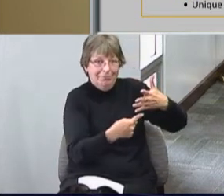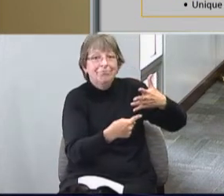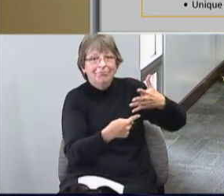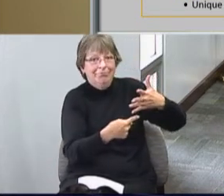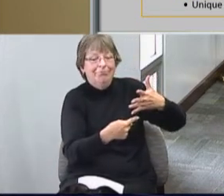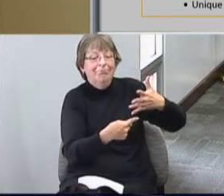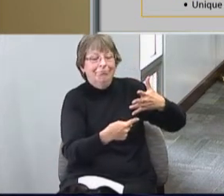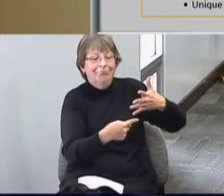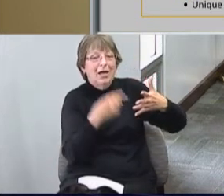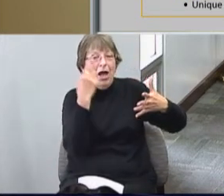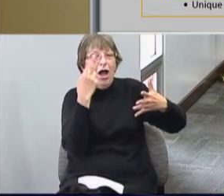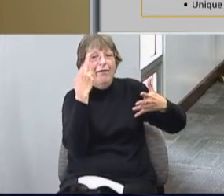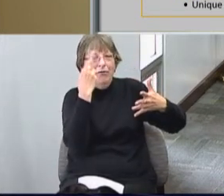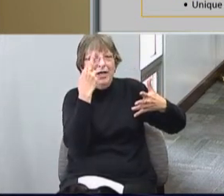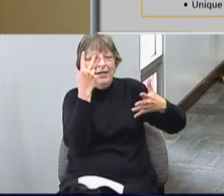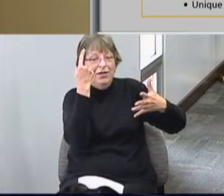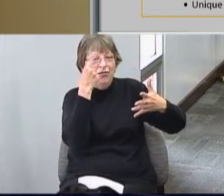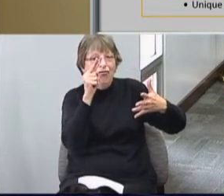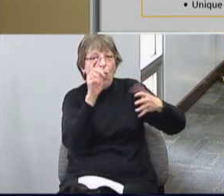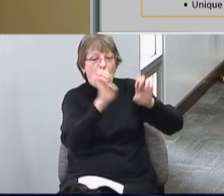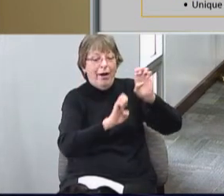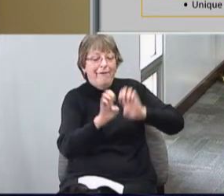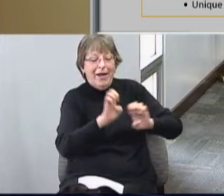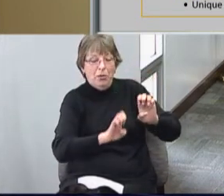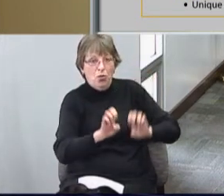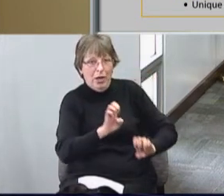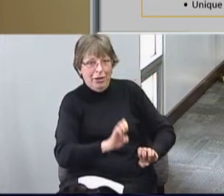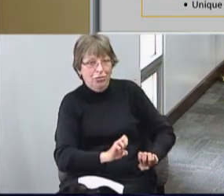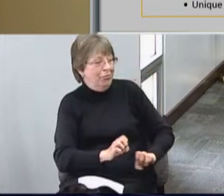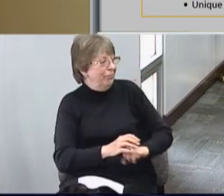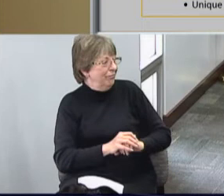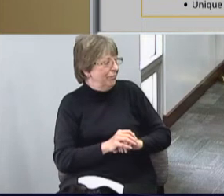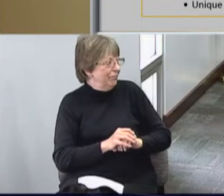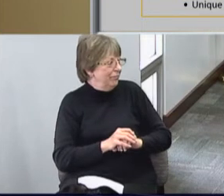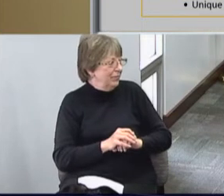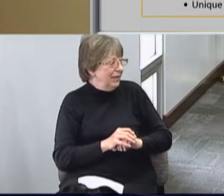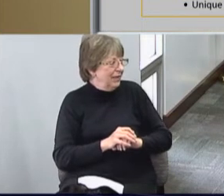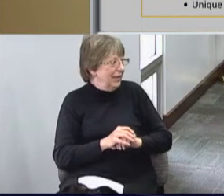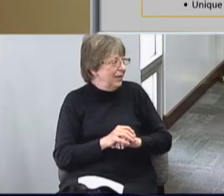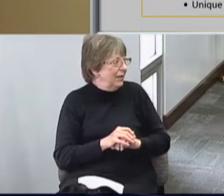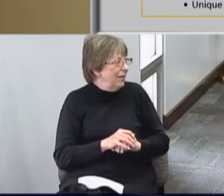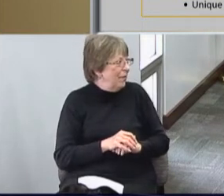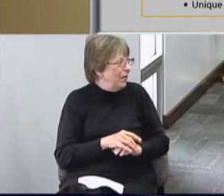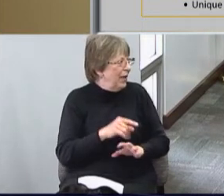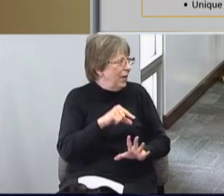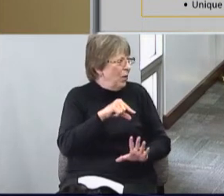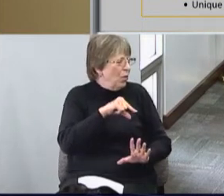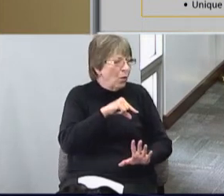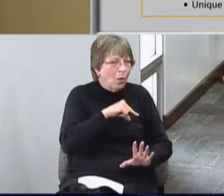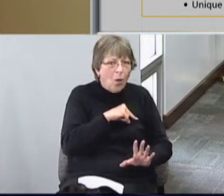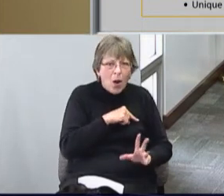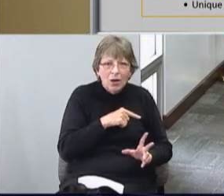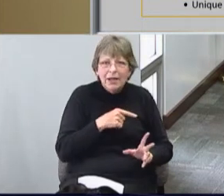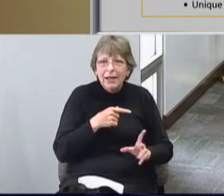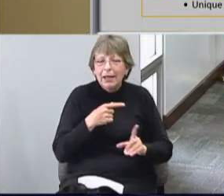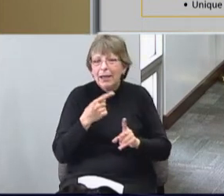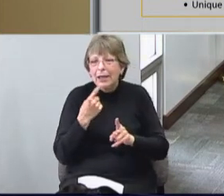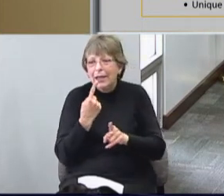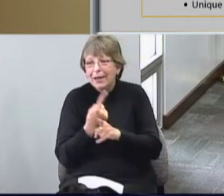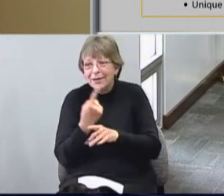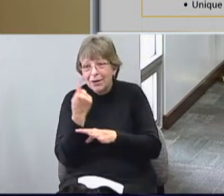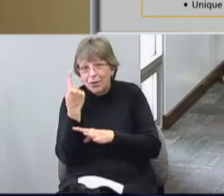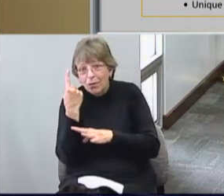place to evaluate the artist's work. The artistic quality, the appropriateness,